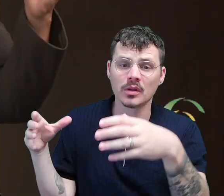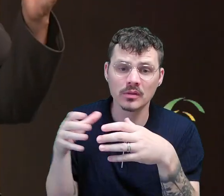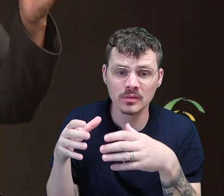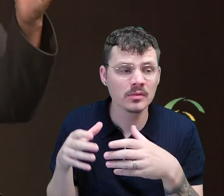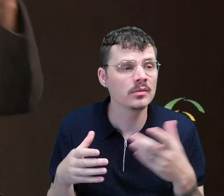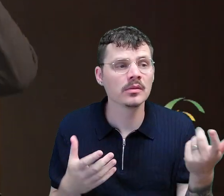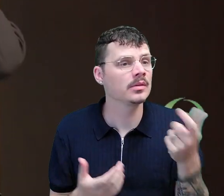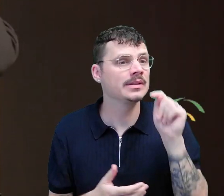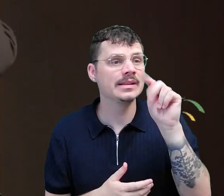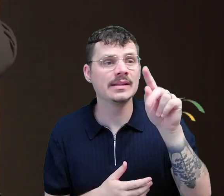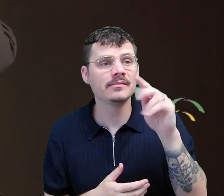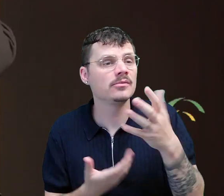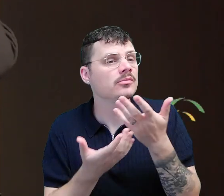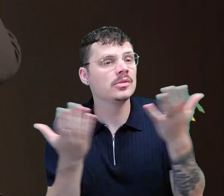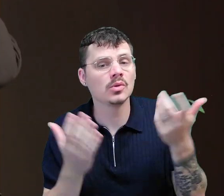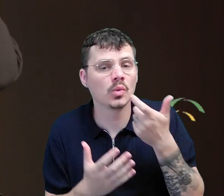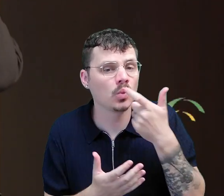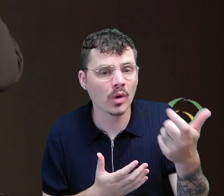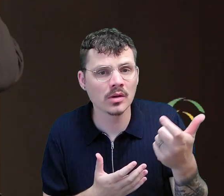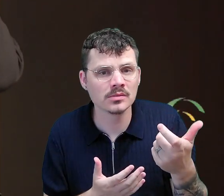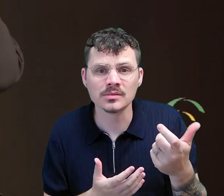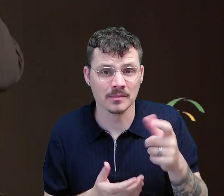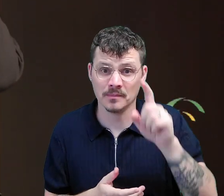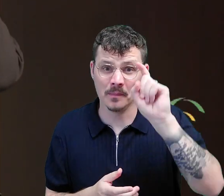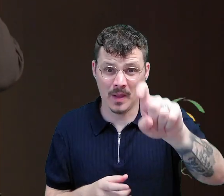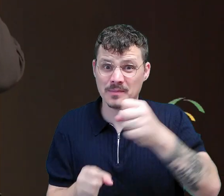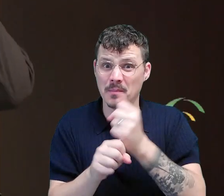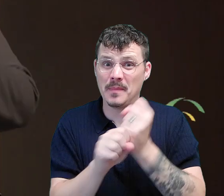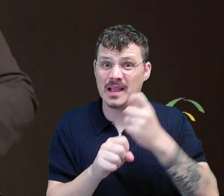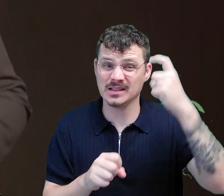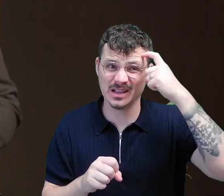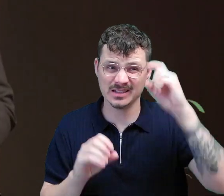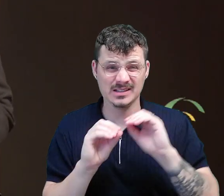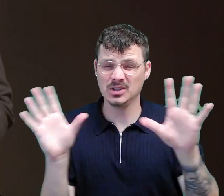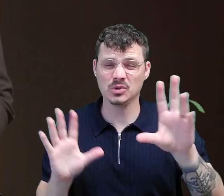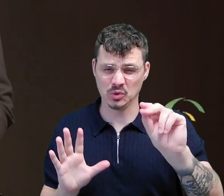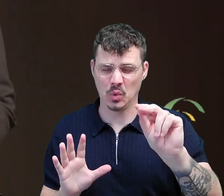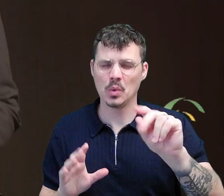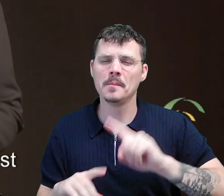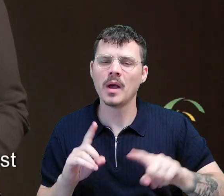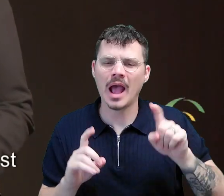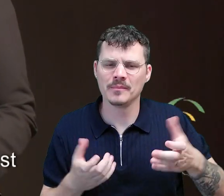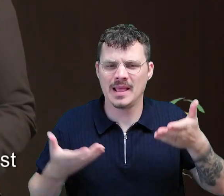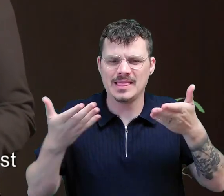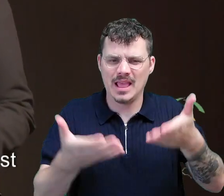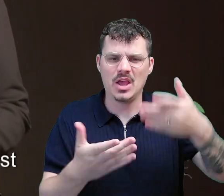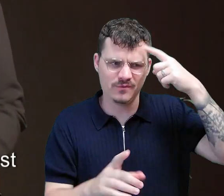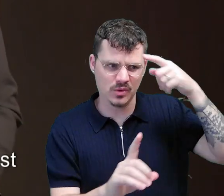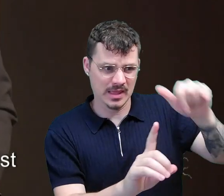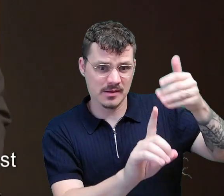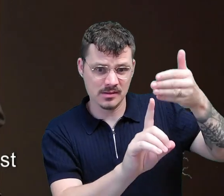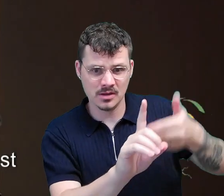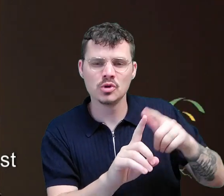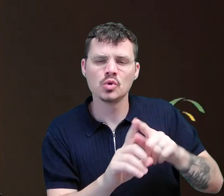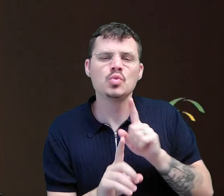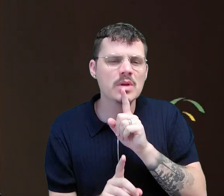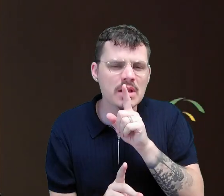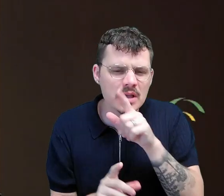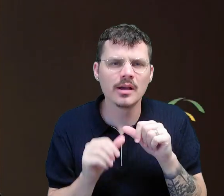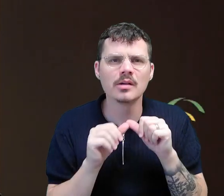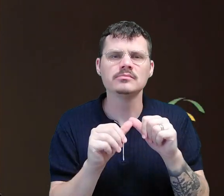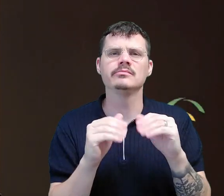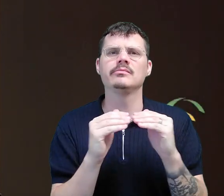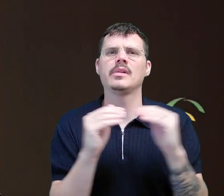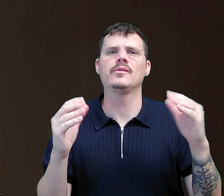media they love. Doesn't have to make sense, but it's got to be there for that person to really get their best level